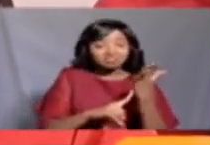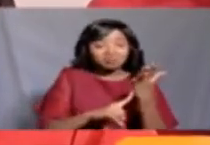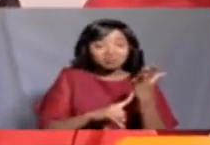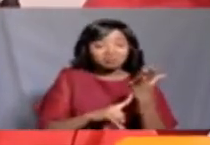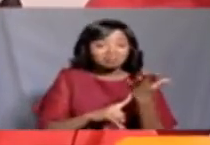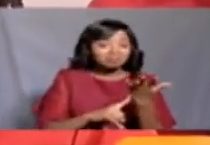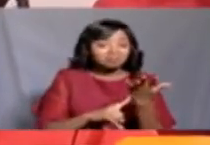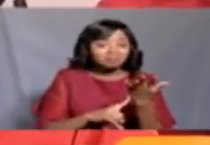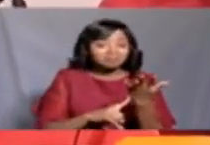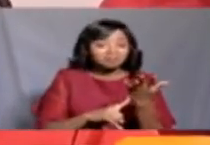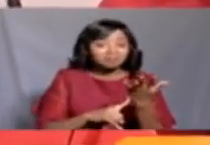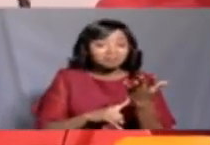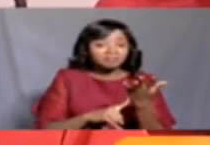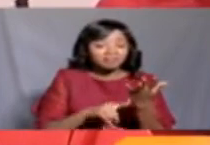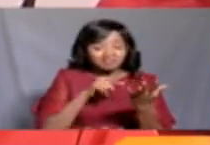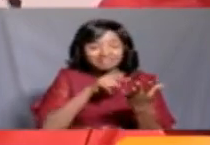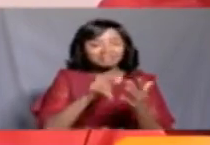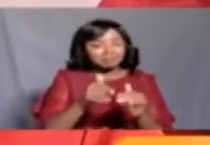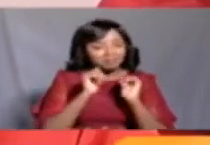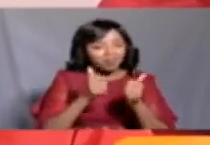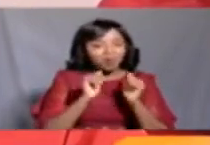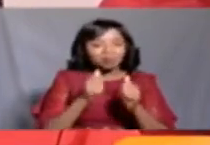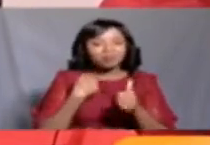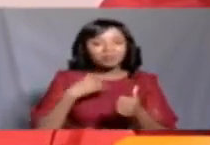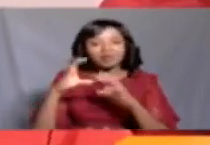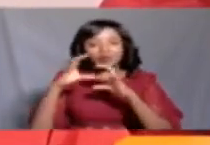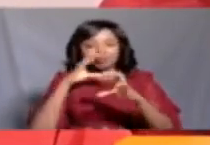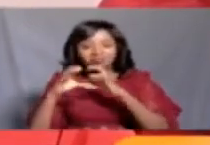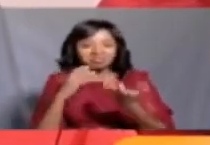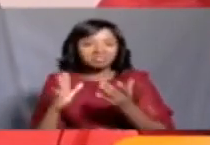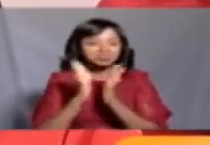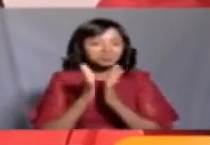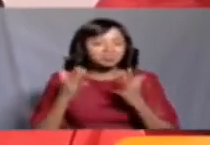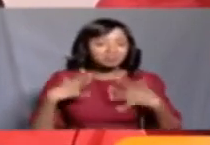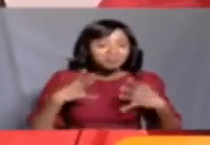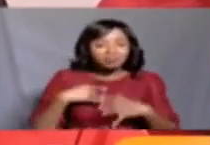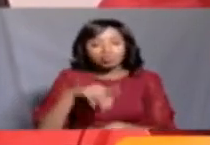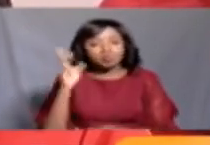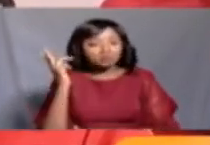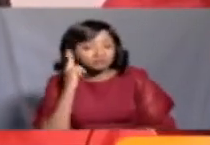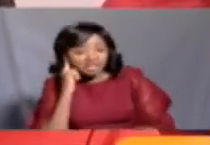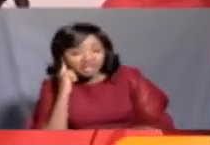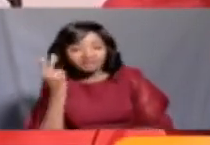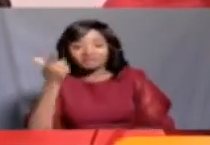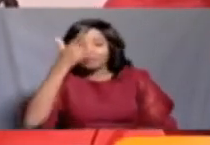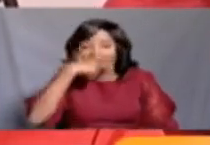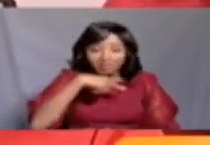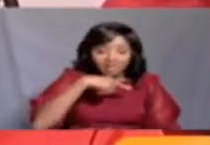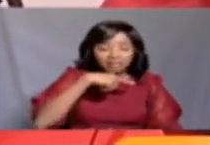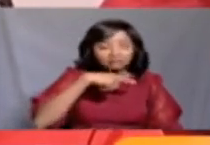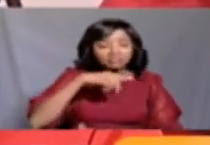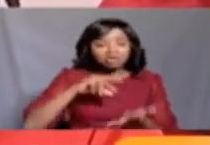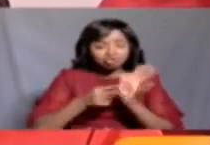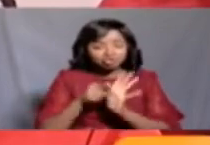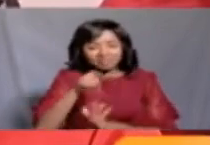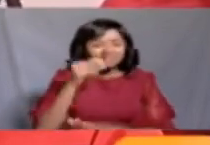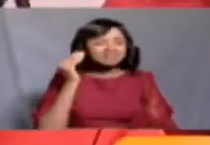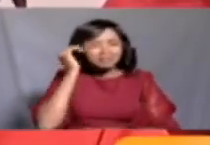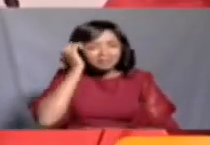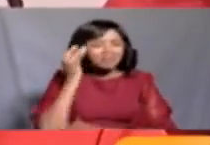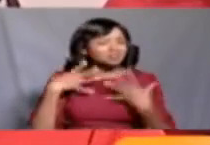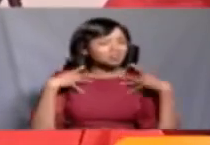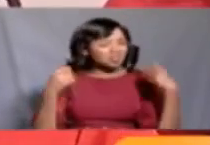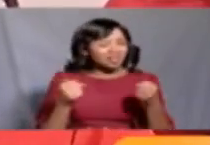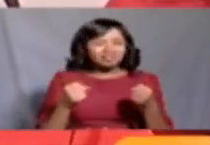even reach people, for example, those who cannot hear or those who cannot see. And mental health is really a universal need that